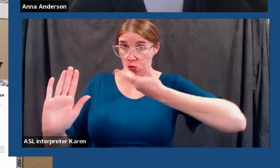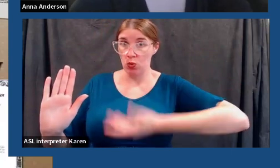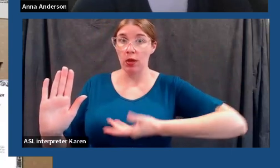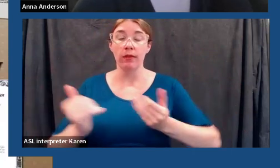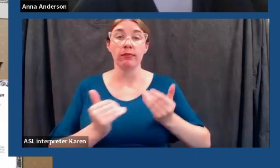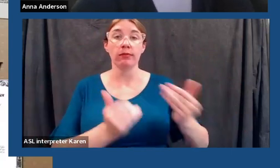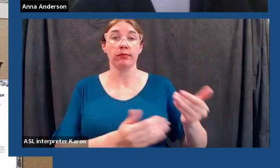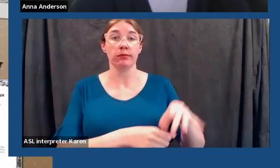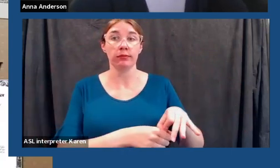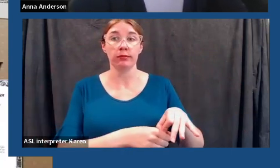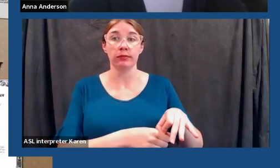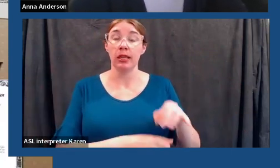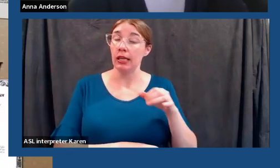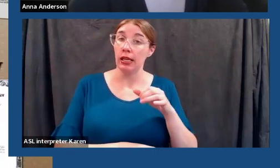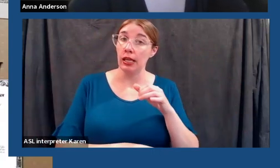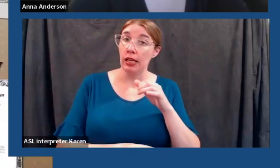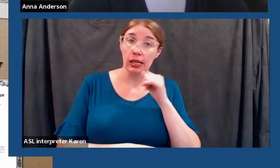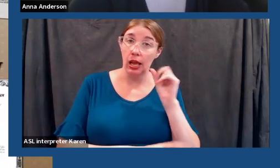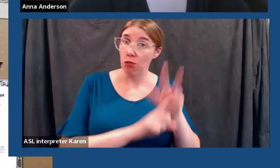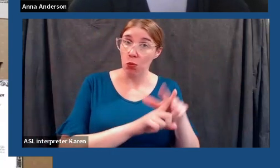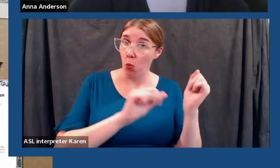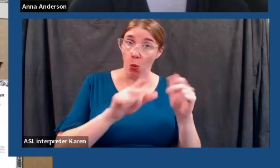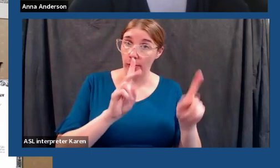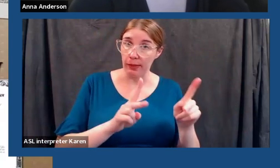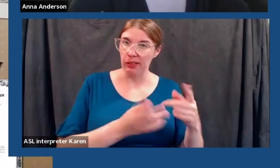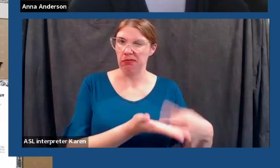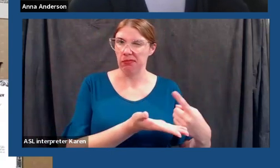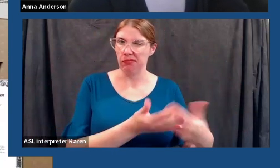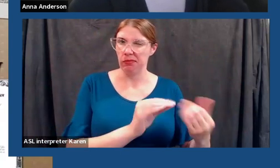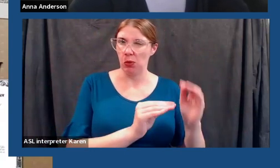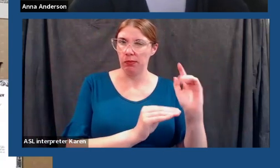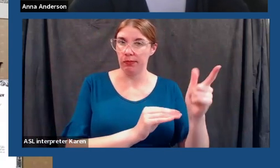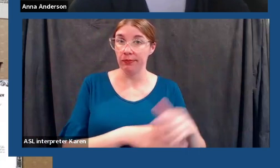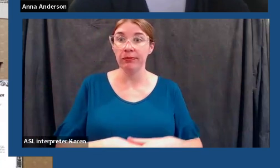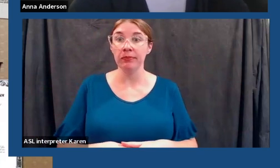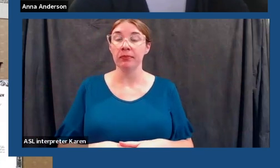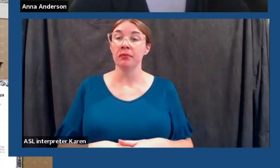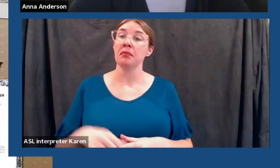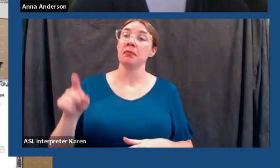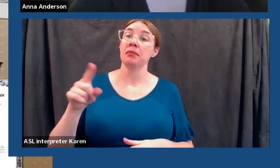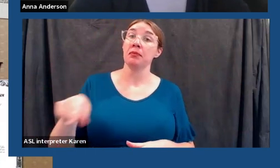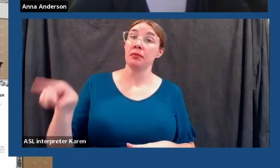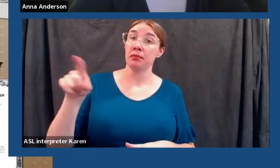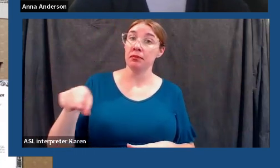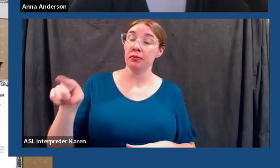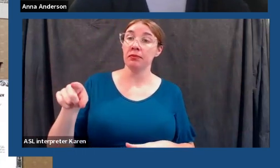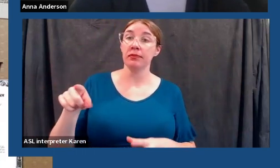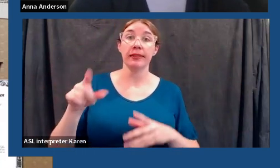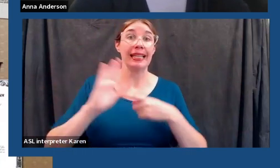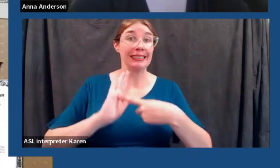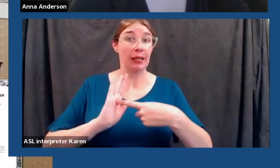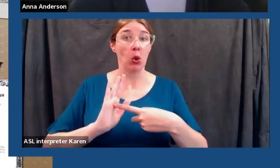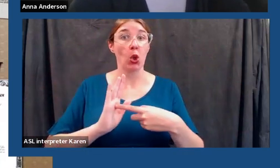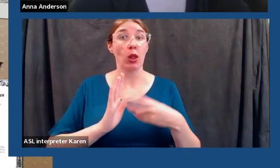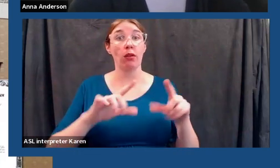for everybody, so we'll get to that in a second. These are just, I guess, just examples of things you can